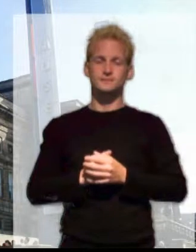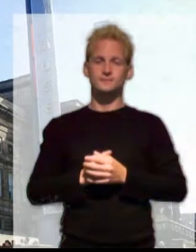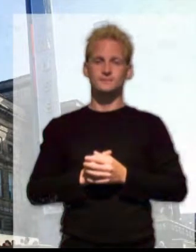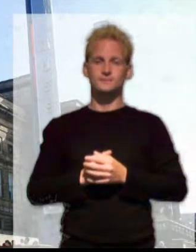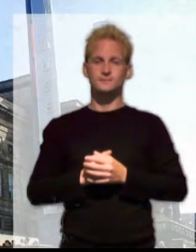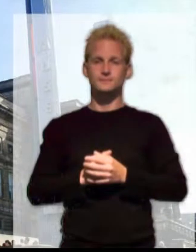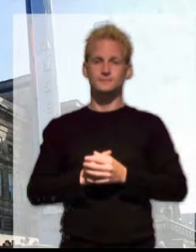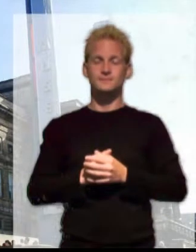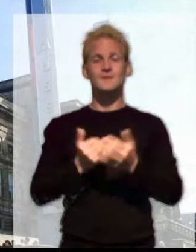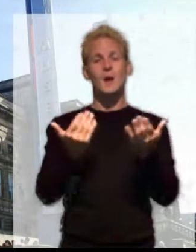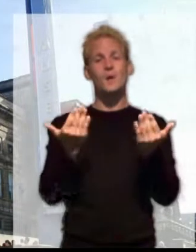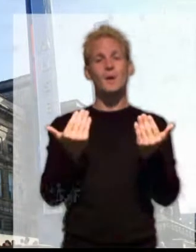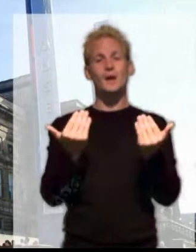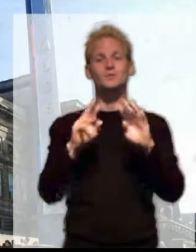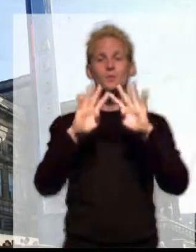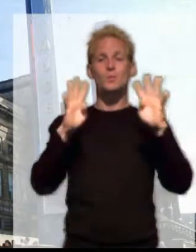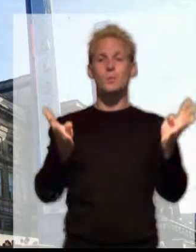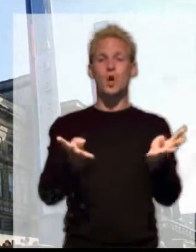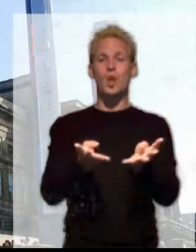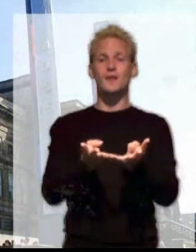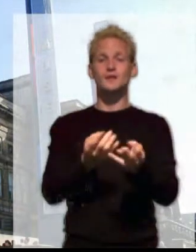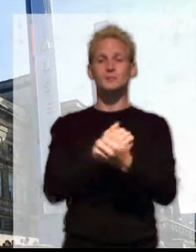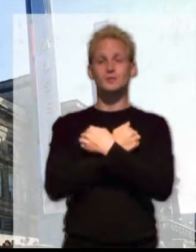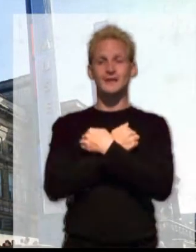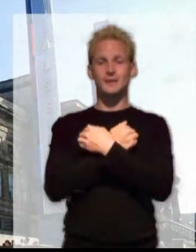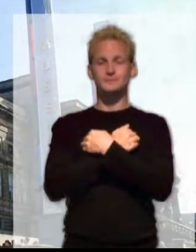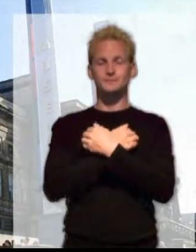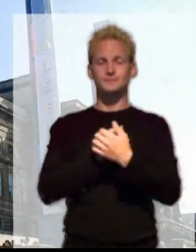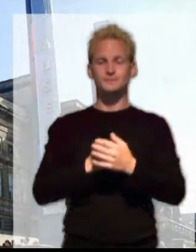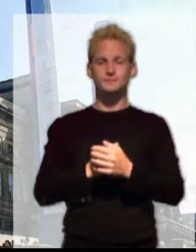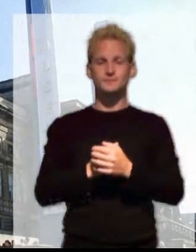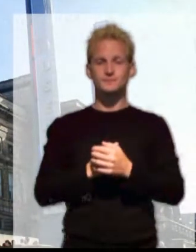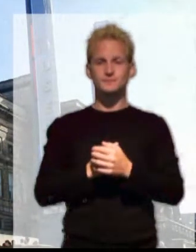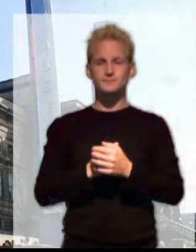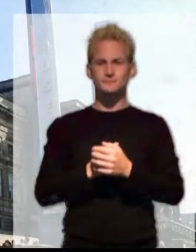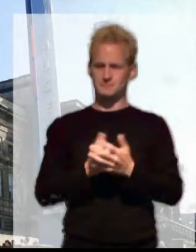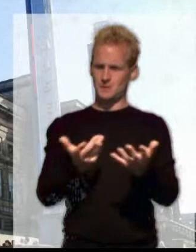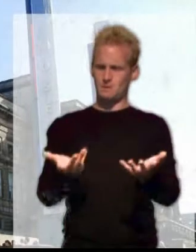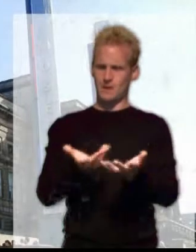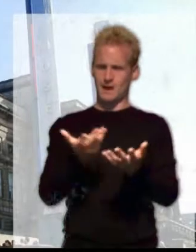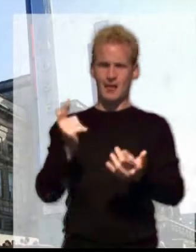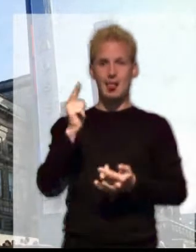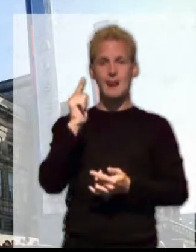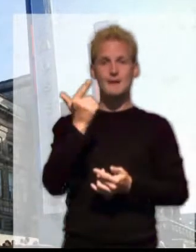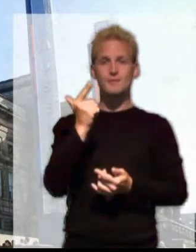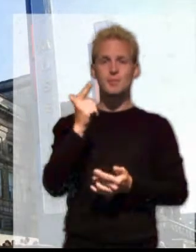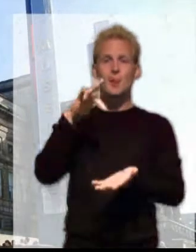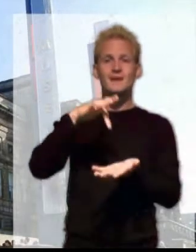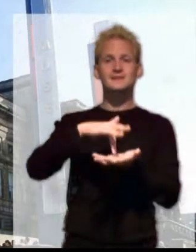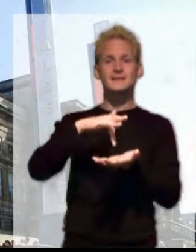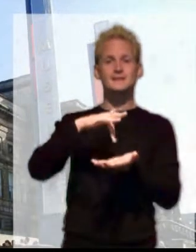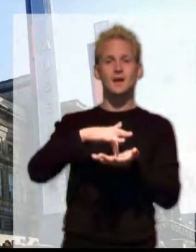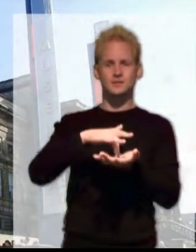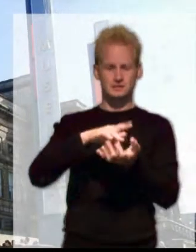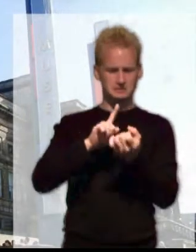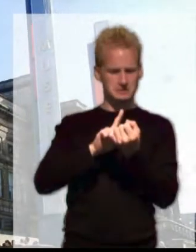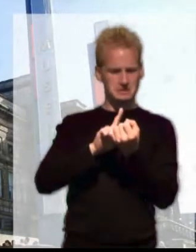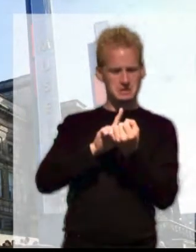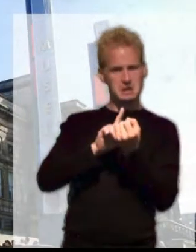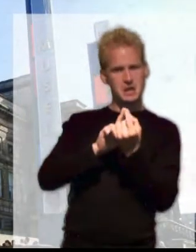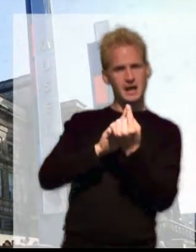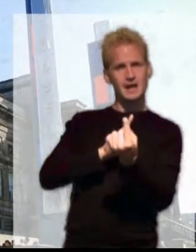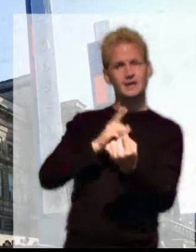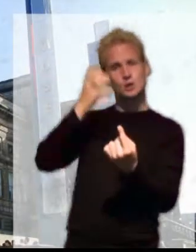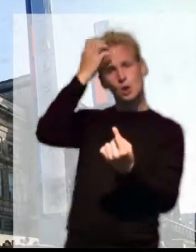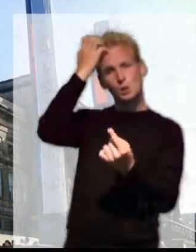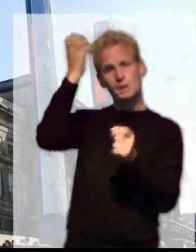Welcome to the World Museum. World Museum is in Liverpool City Centre, close to the entrance